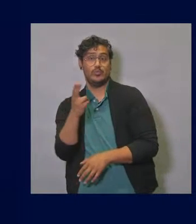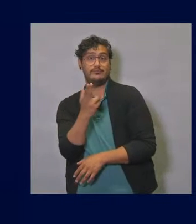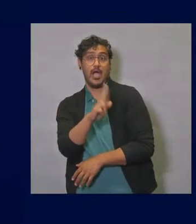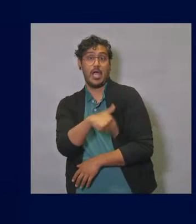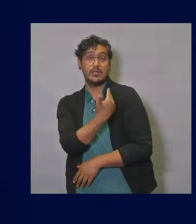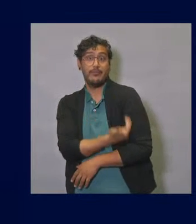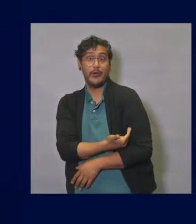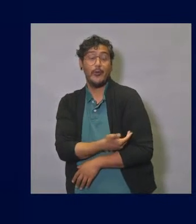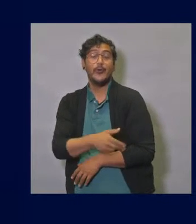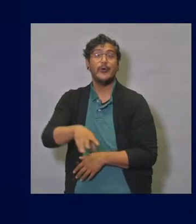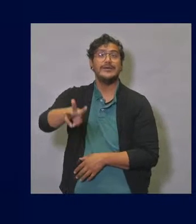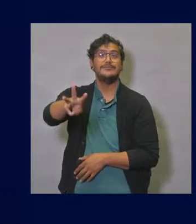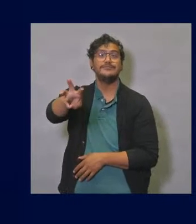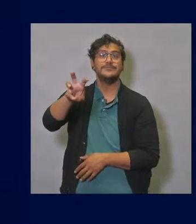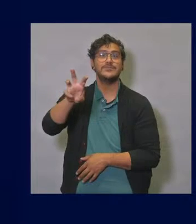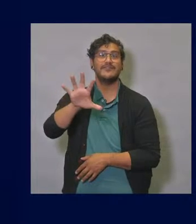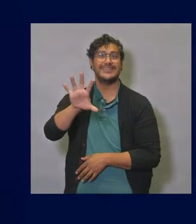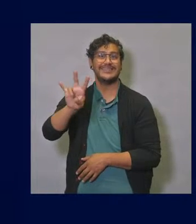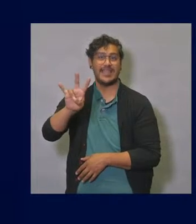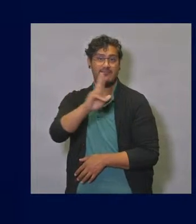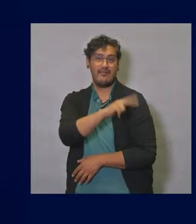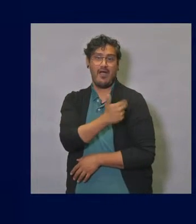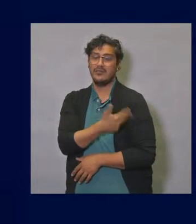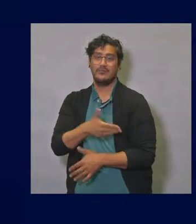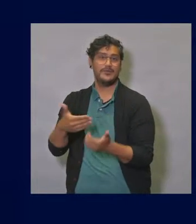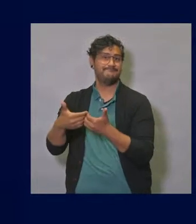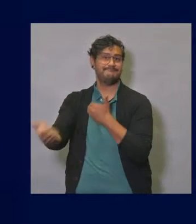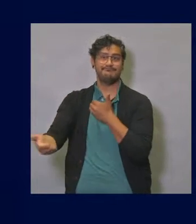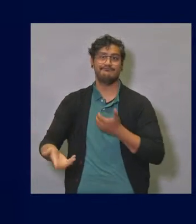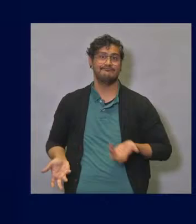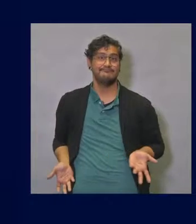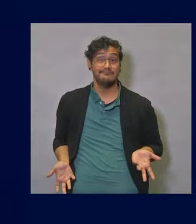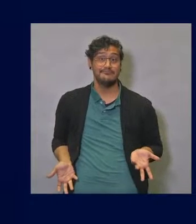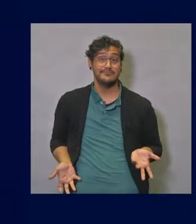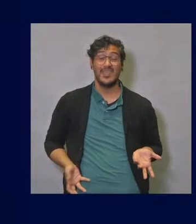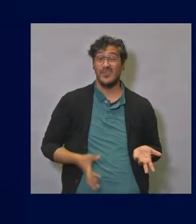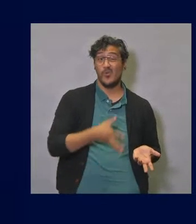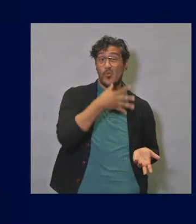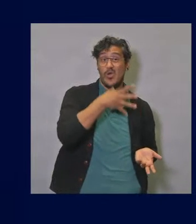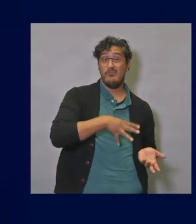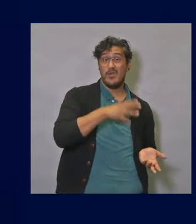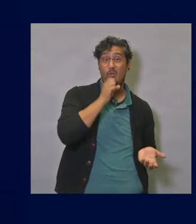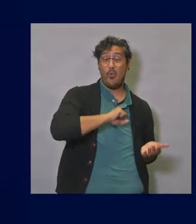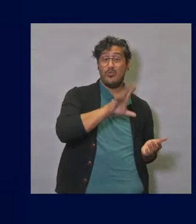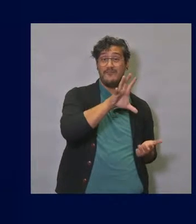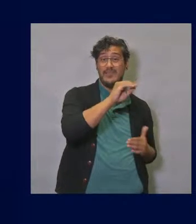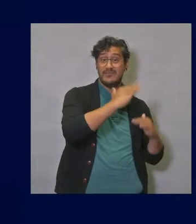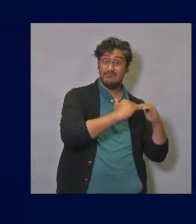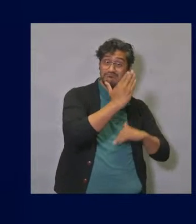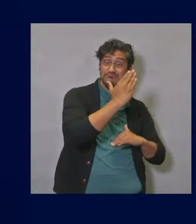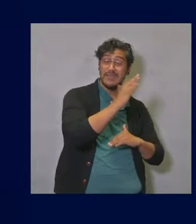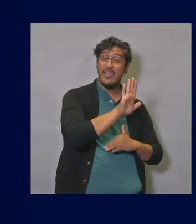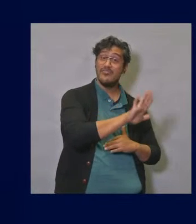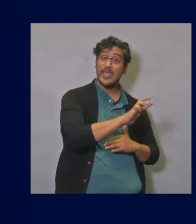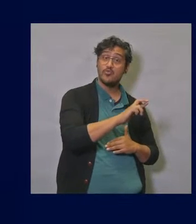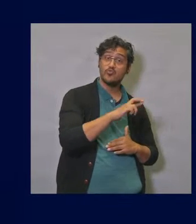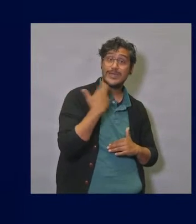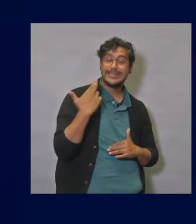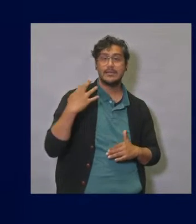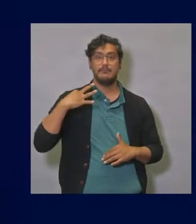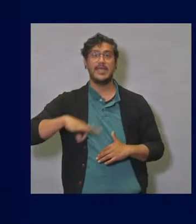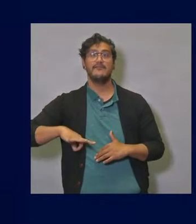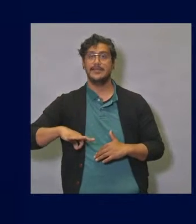and 657 hospitalizations. In women over 50, the difference in risks and benefits was more